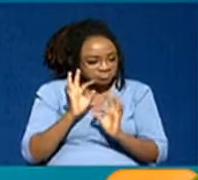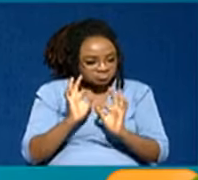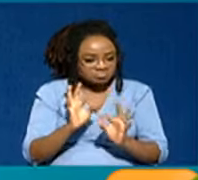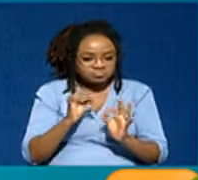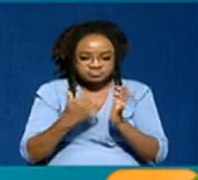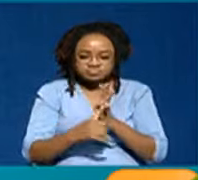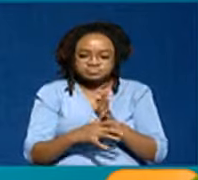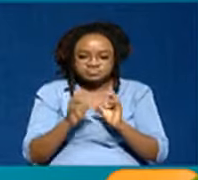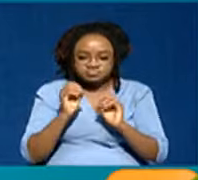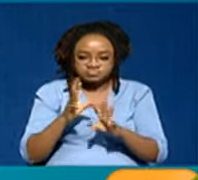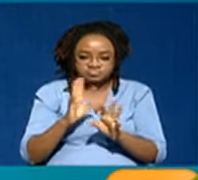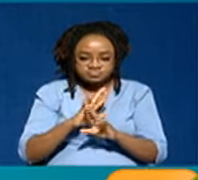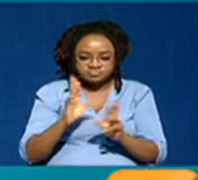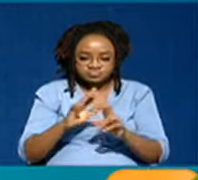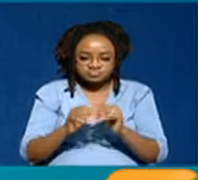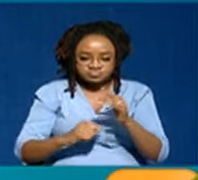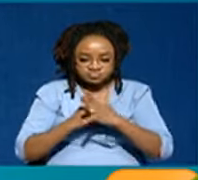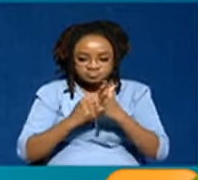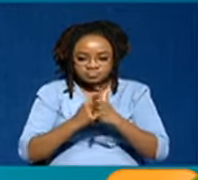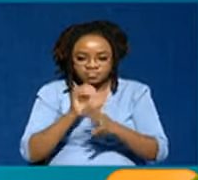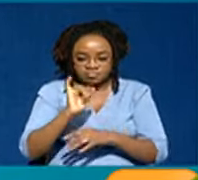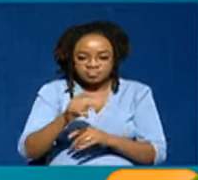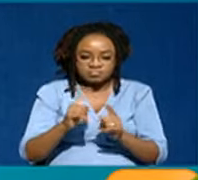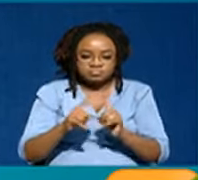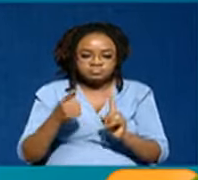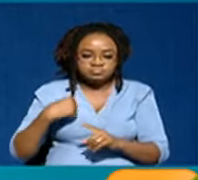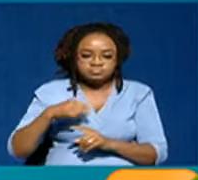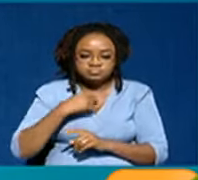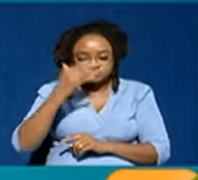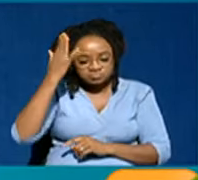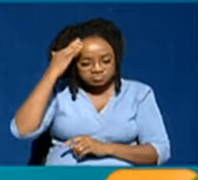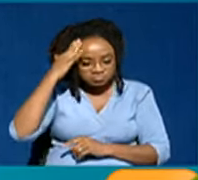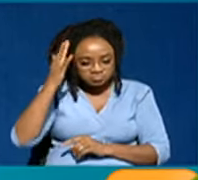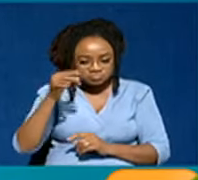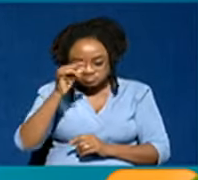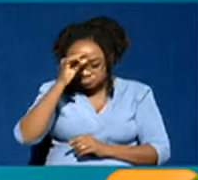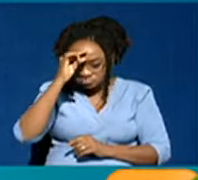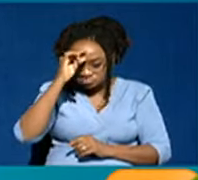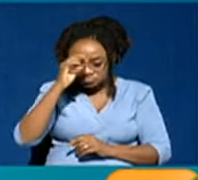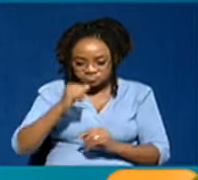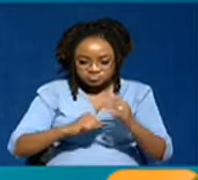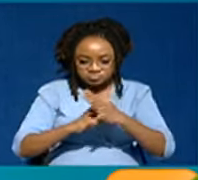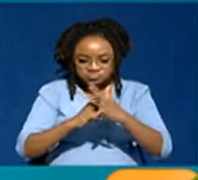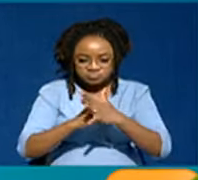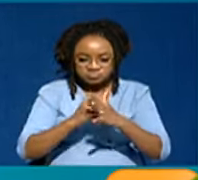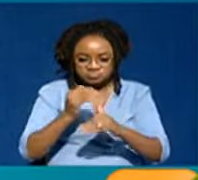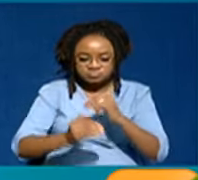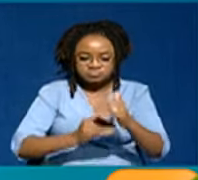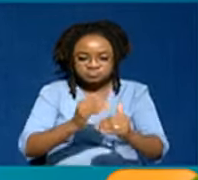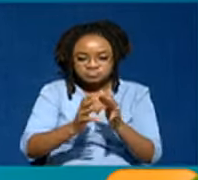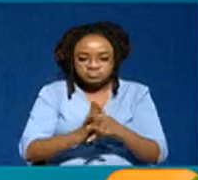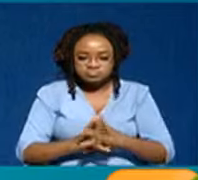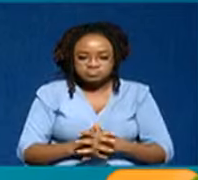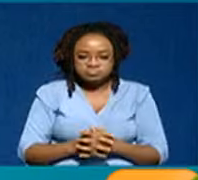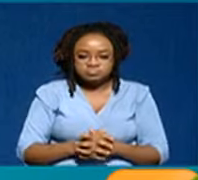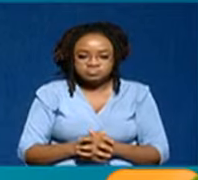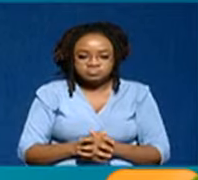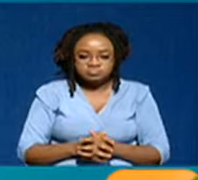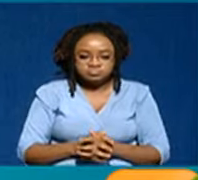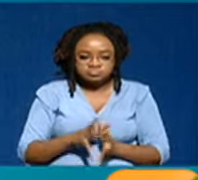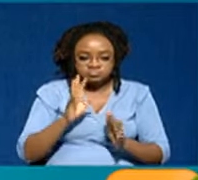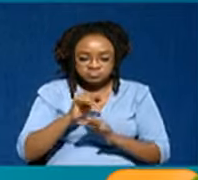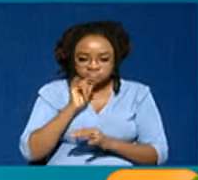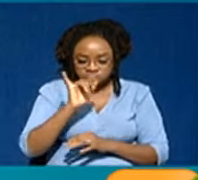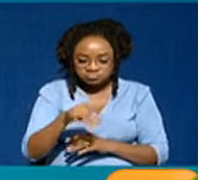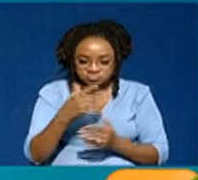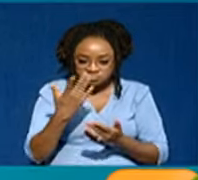goodwill, and they said the new government at that time, which I know government is a continuum process, but you give a goodwill. That document, that matrix